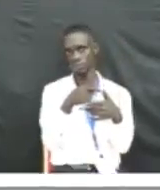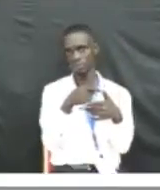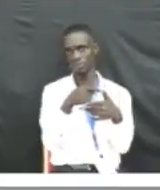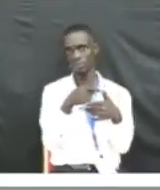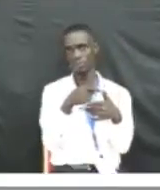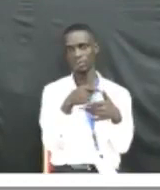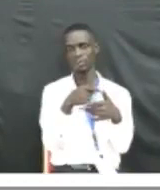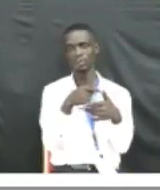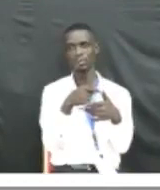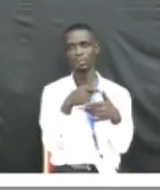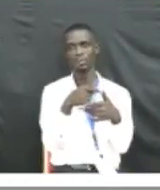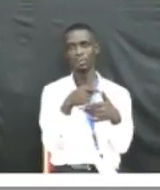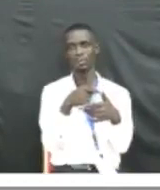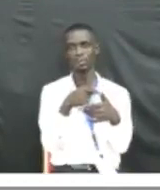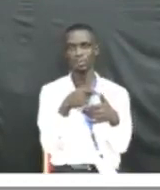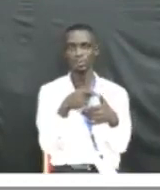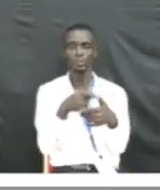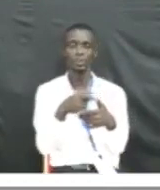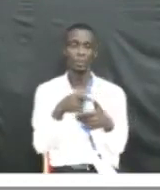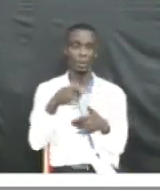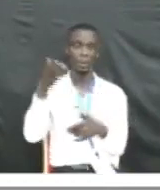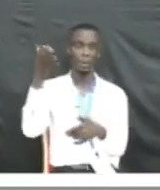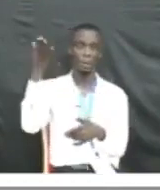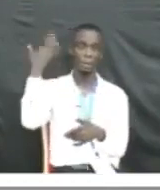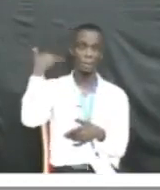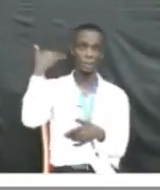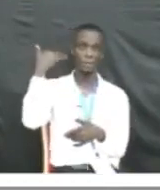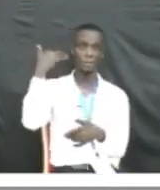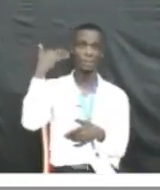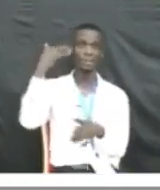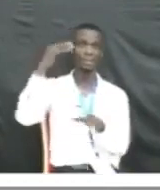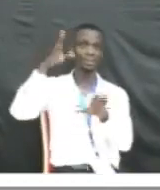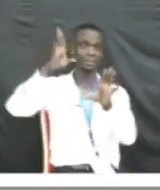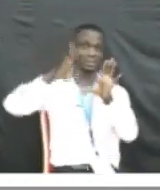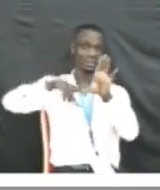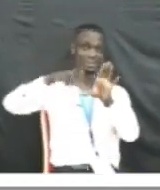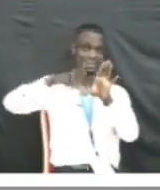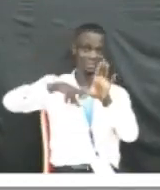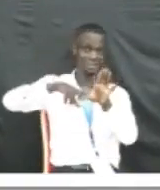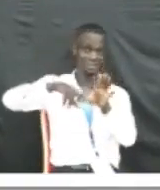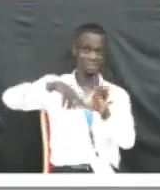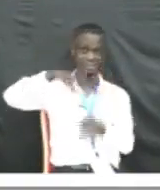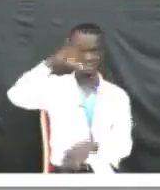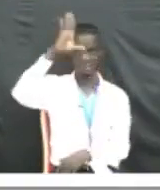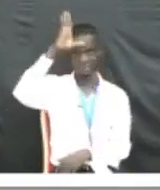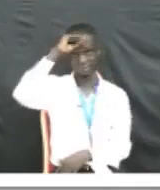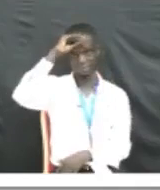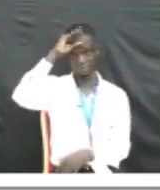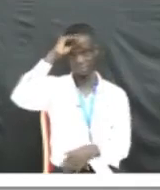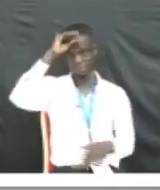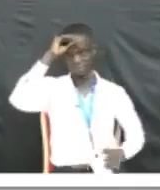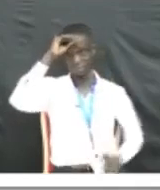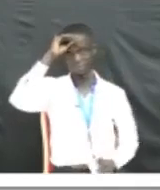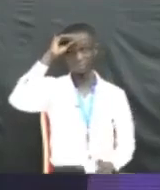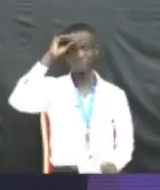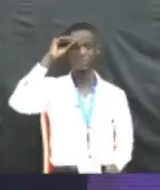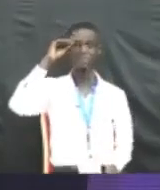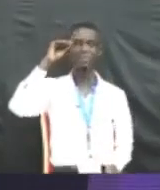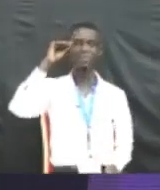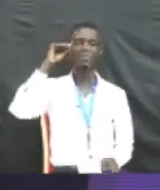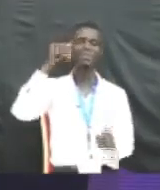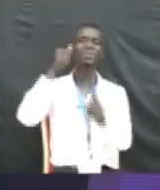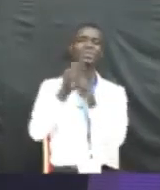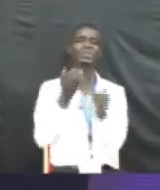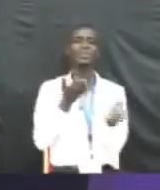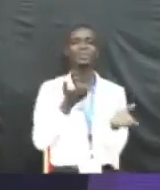is our former chairman, He served the church and is on